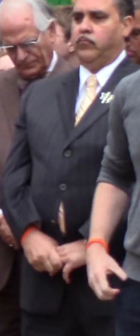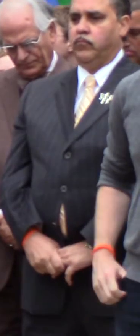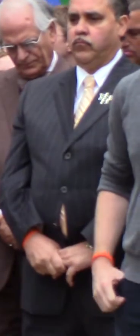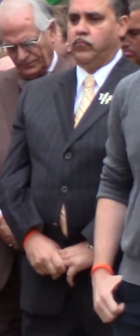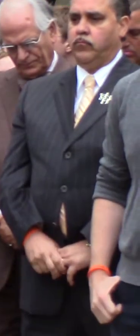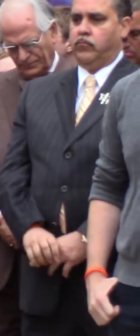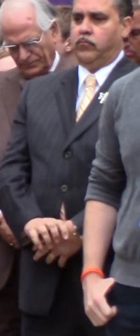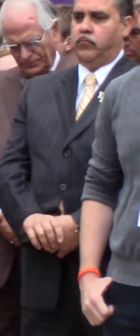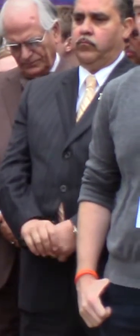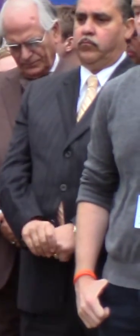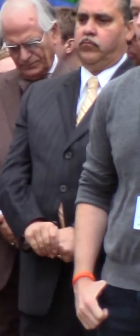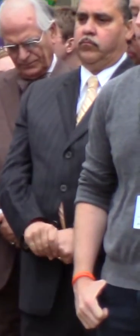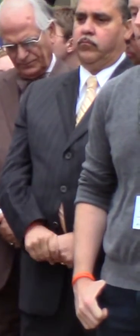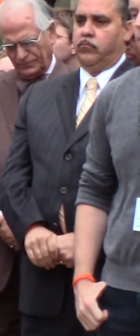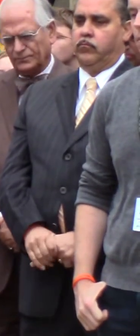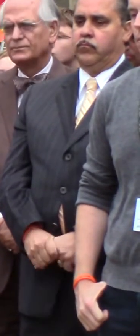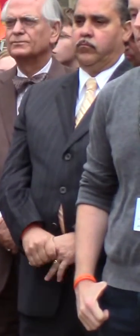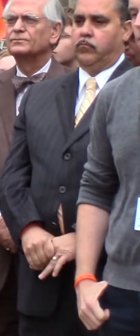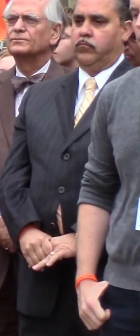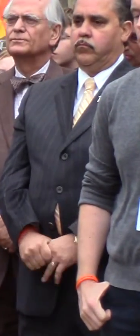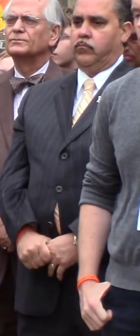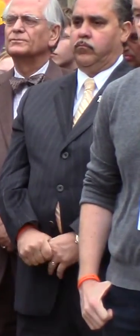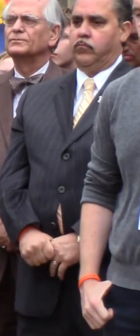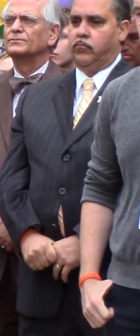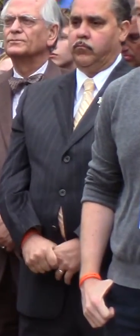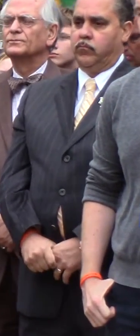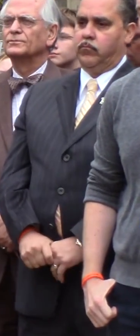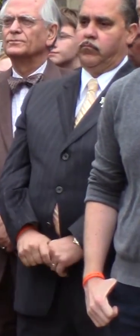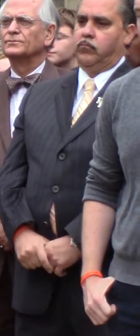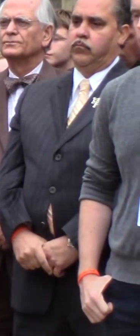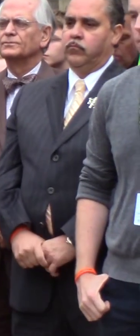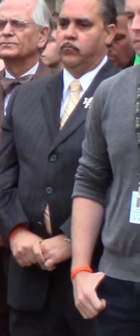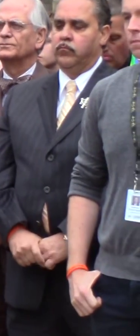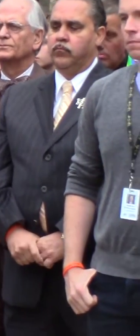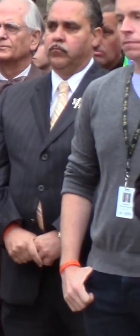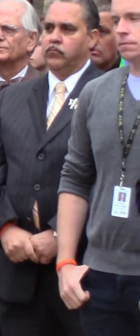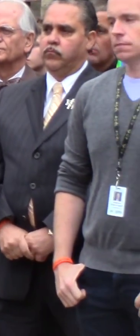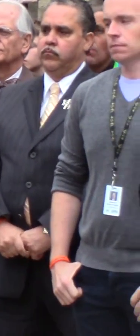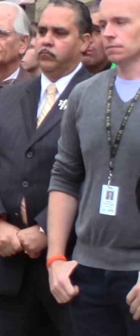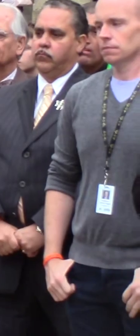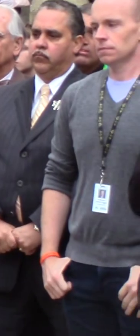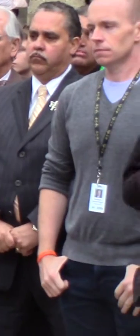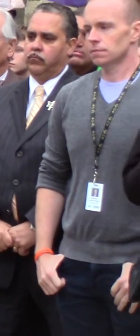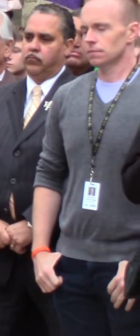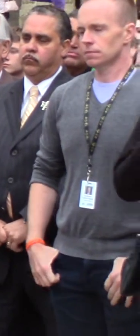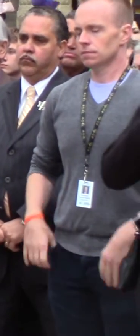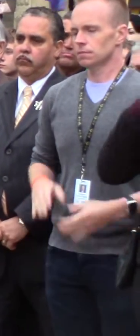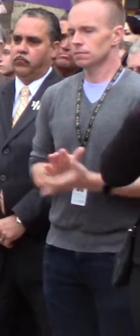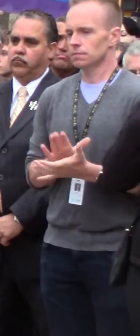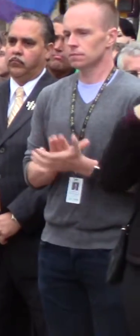the person of our choice, to live the life we are born to live.